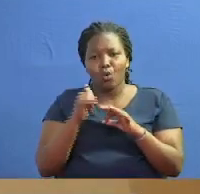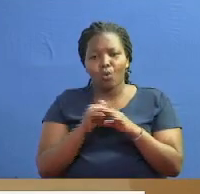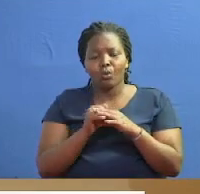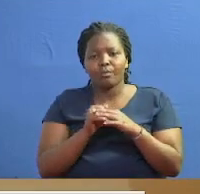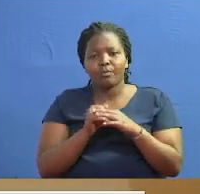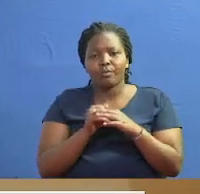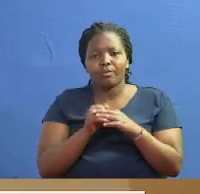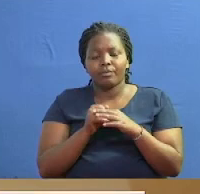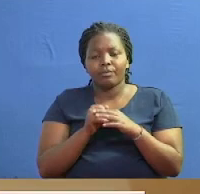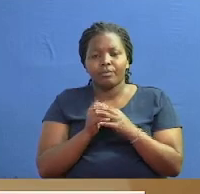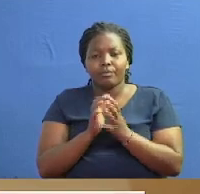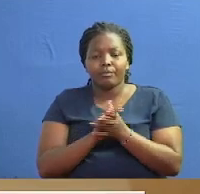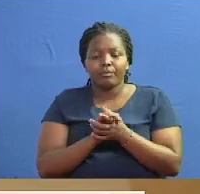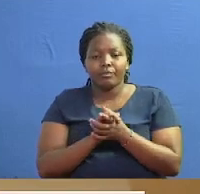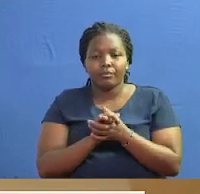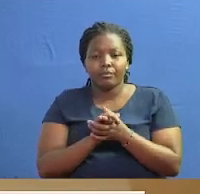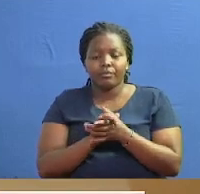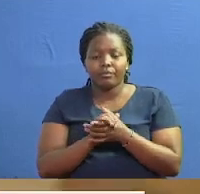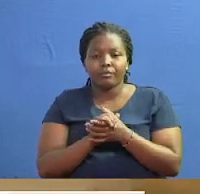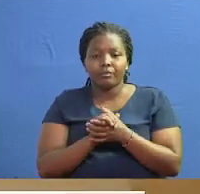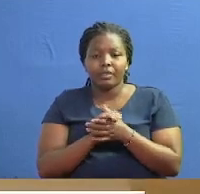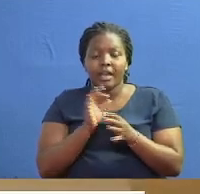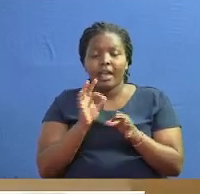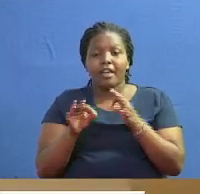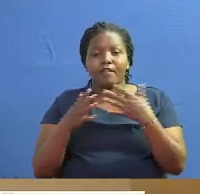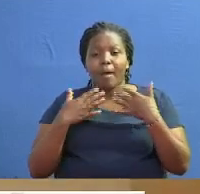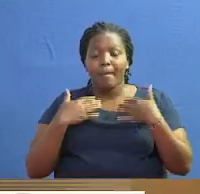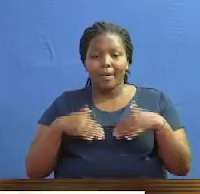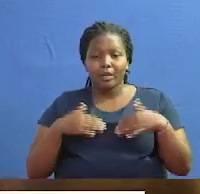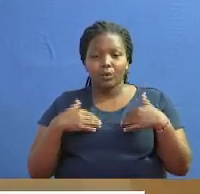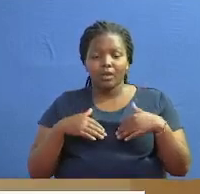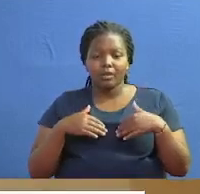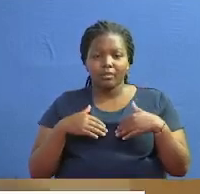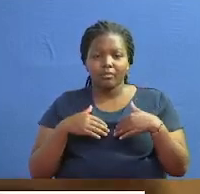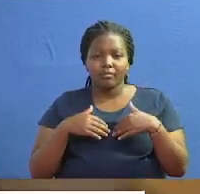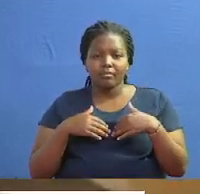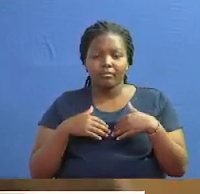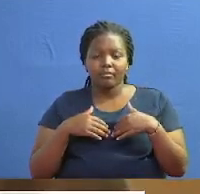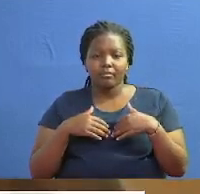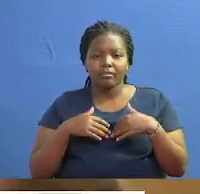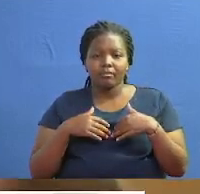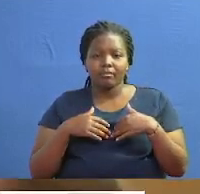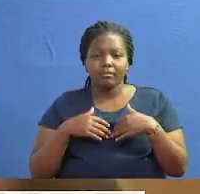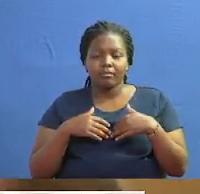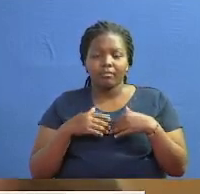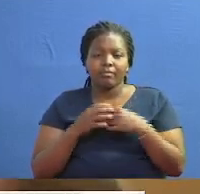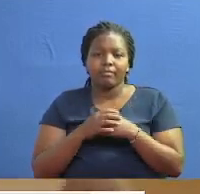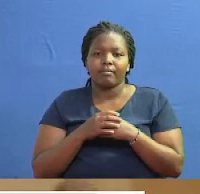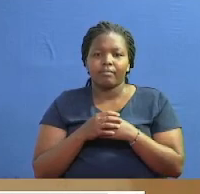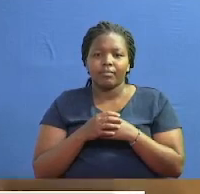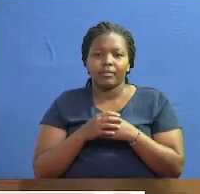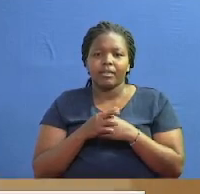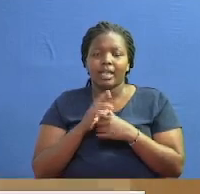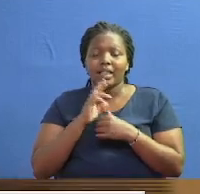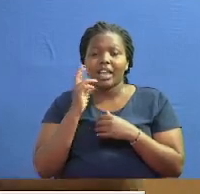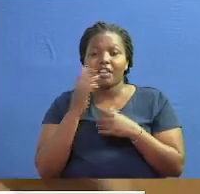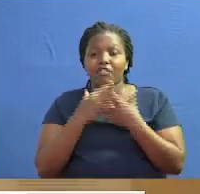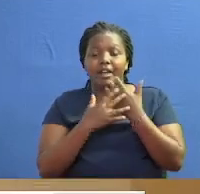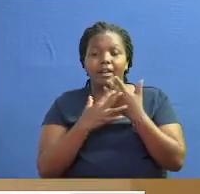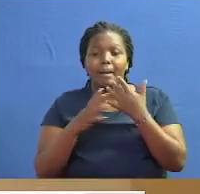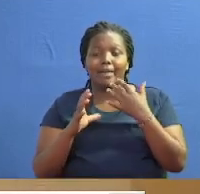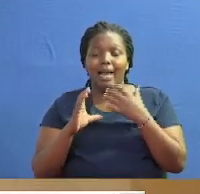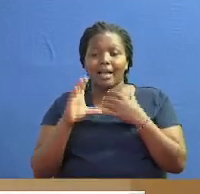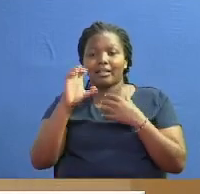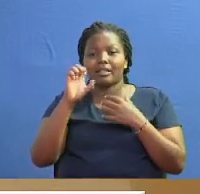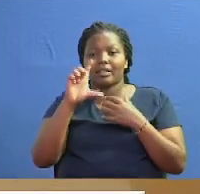get yellowness of the eyes. So if someone who has now this more likely to, their red blood cells are more likely to